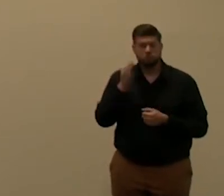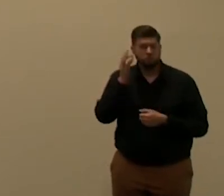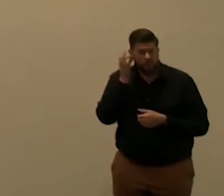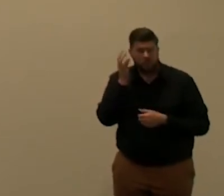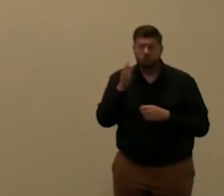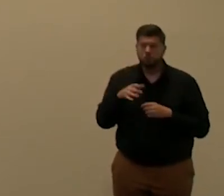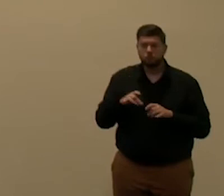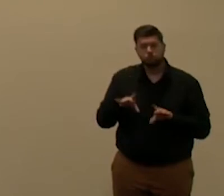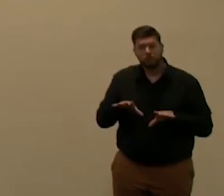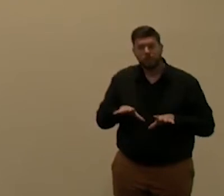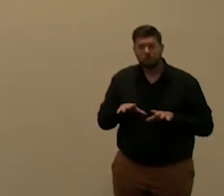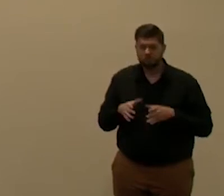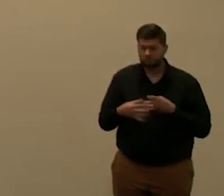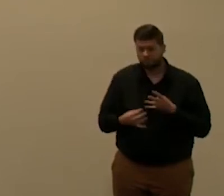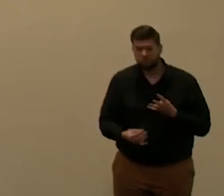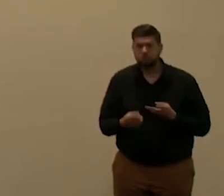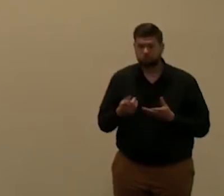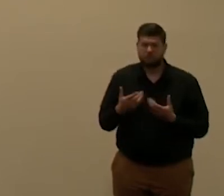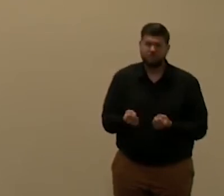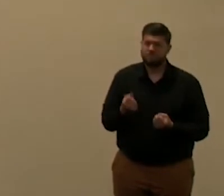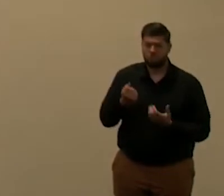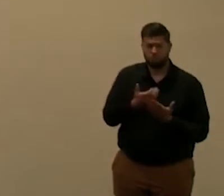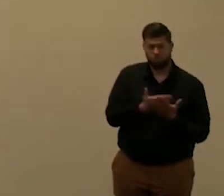in that document.